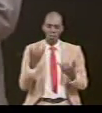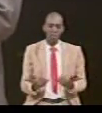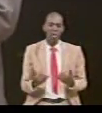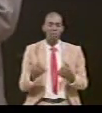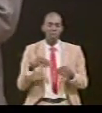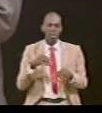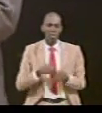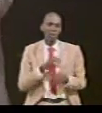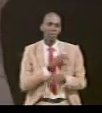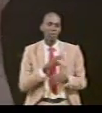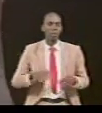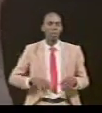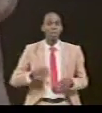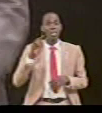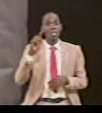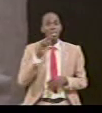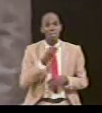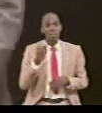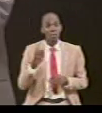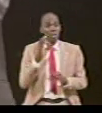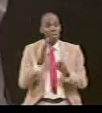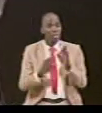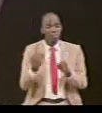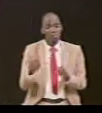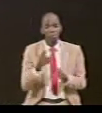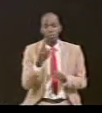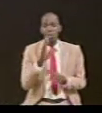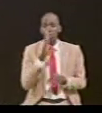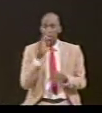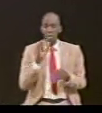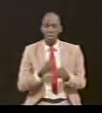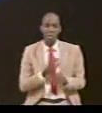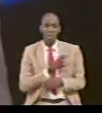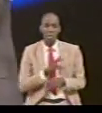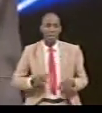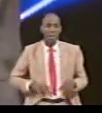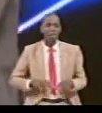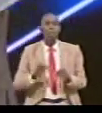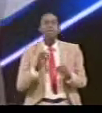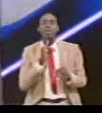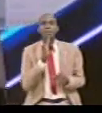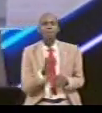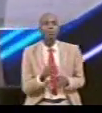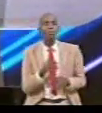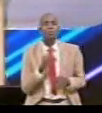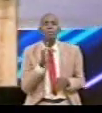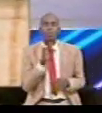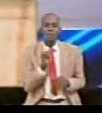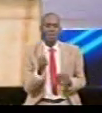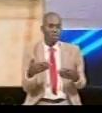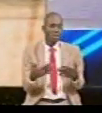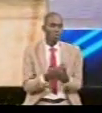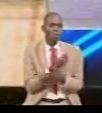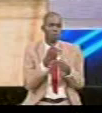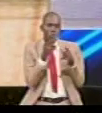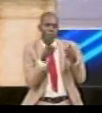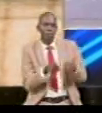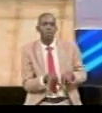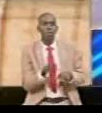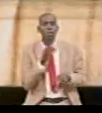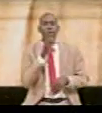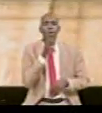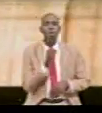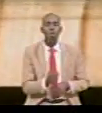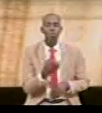man be in Christ, he is a new creature. Old things are passed away. Not